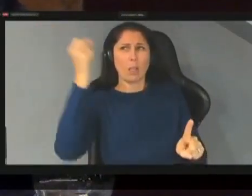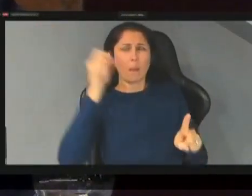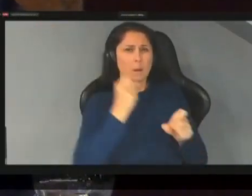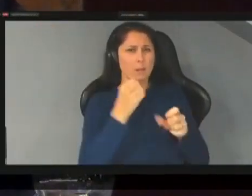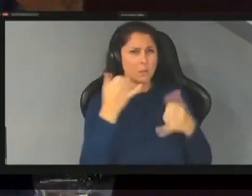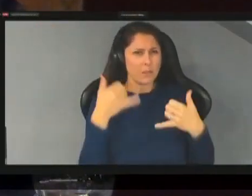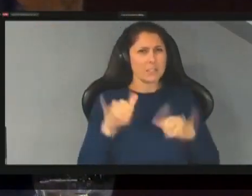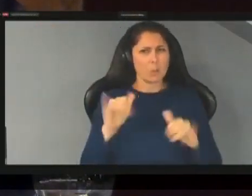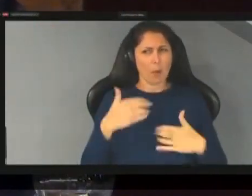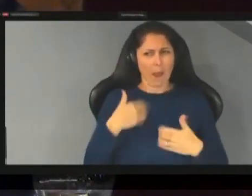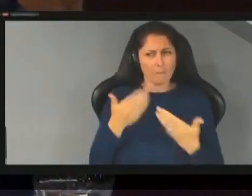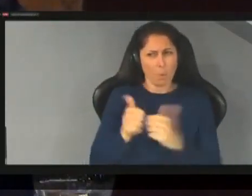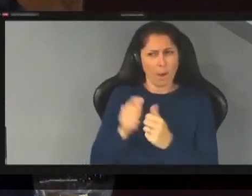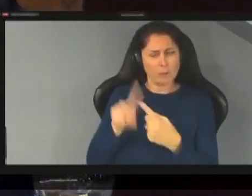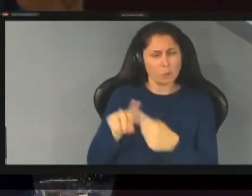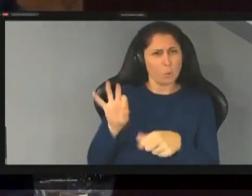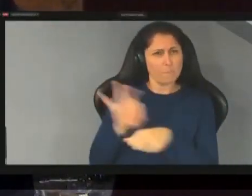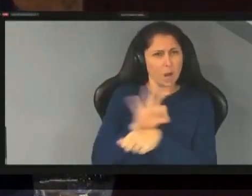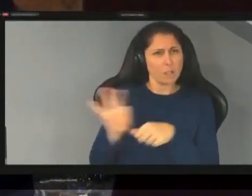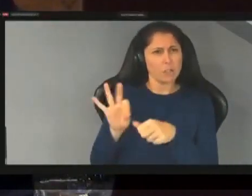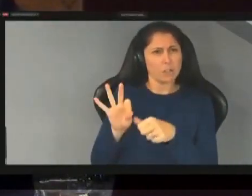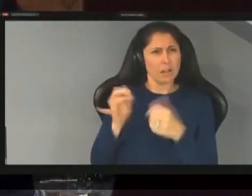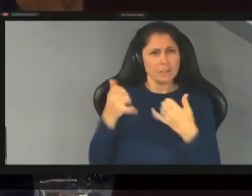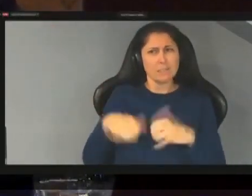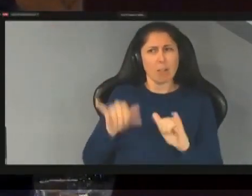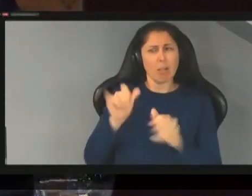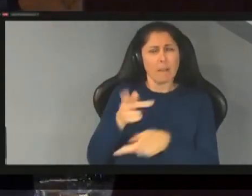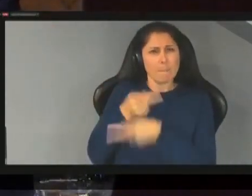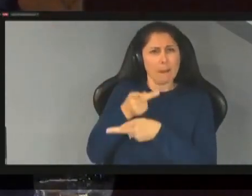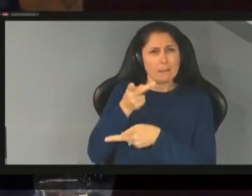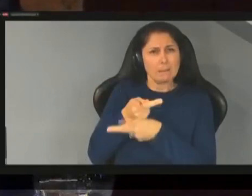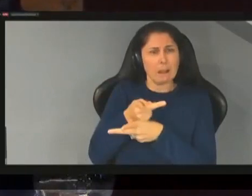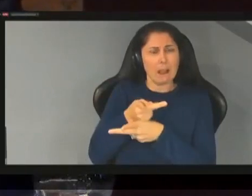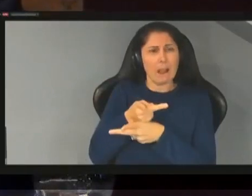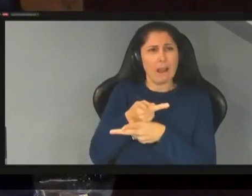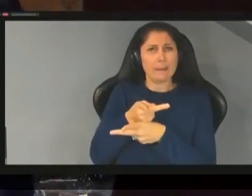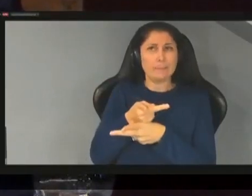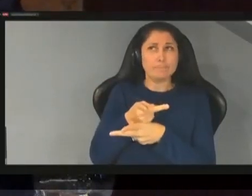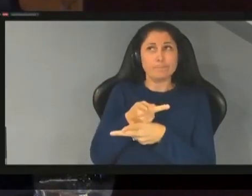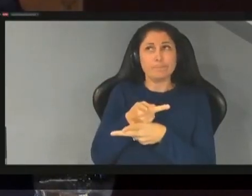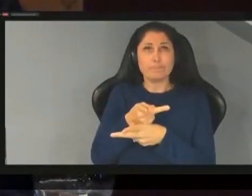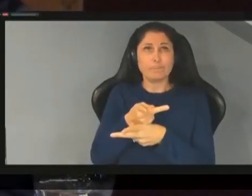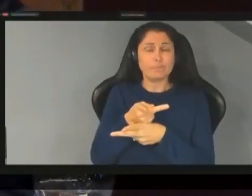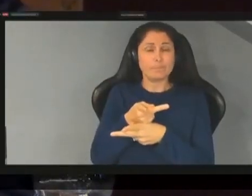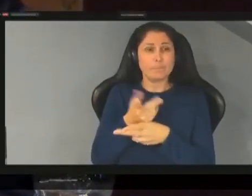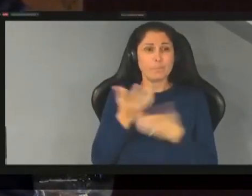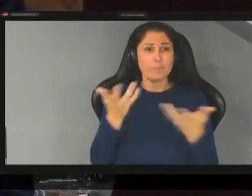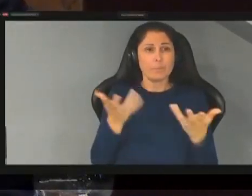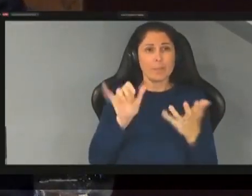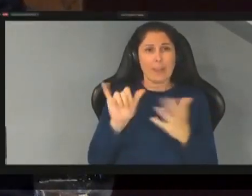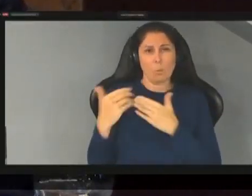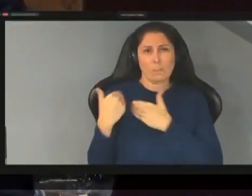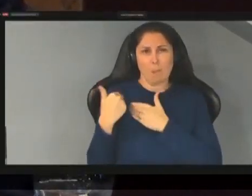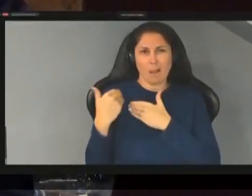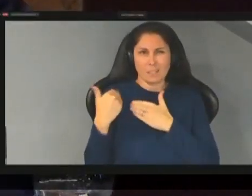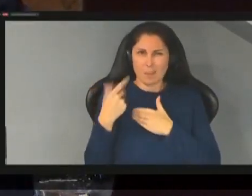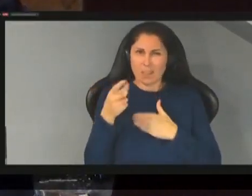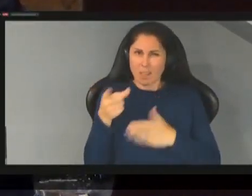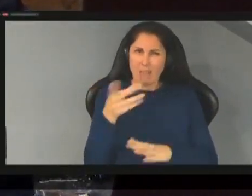actually function and still maintain that the responsibilities that they previously